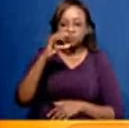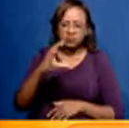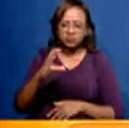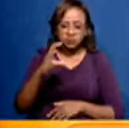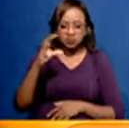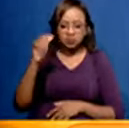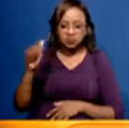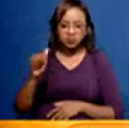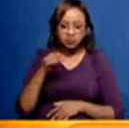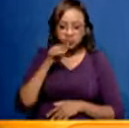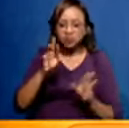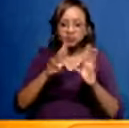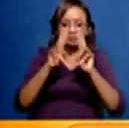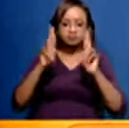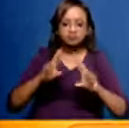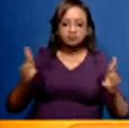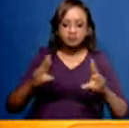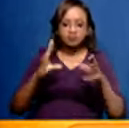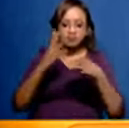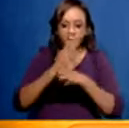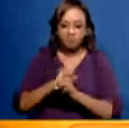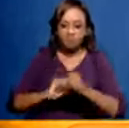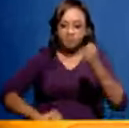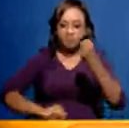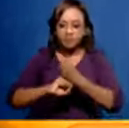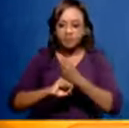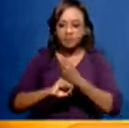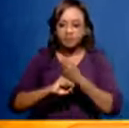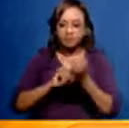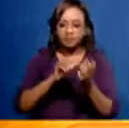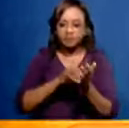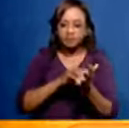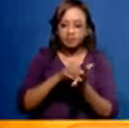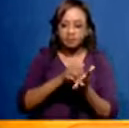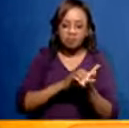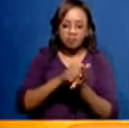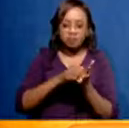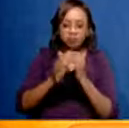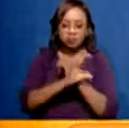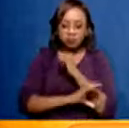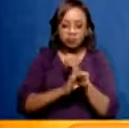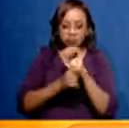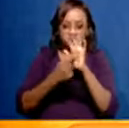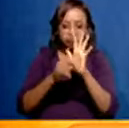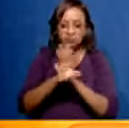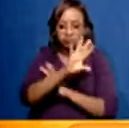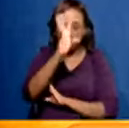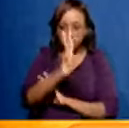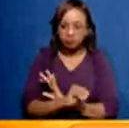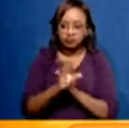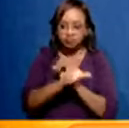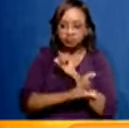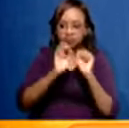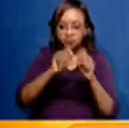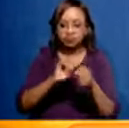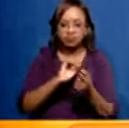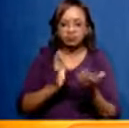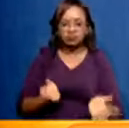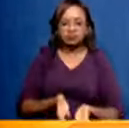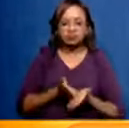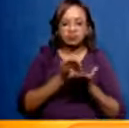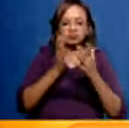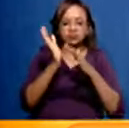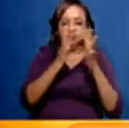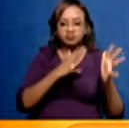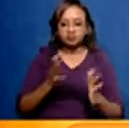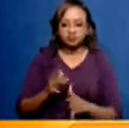international organization which supports, let's say, vulnerable nations, in particular African nations, to become climate resilient. I mentioned that